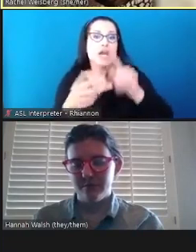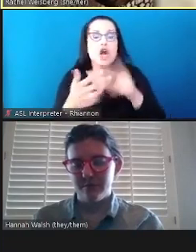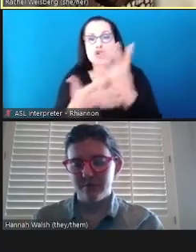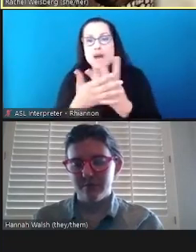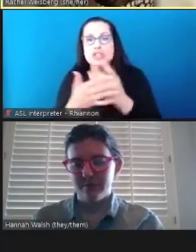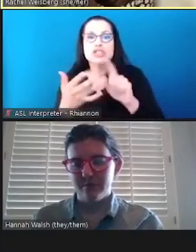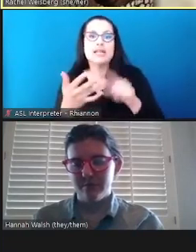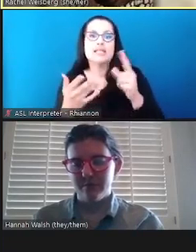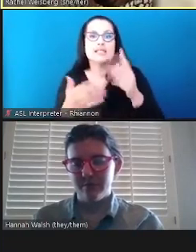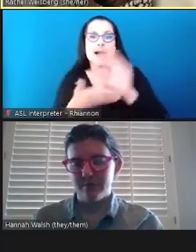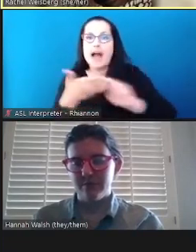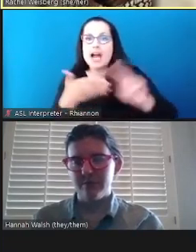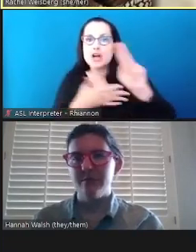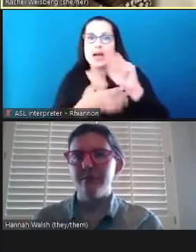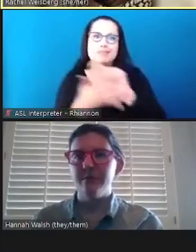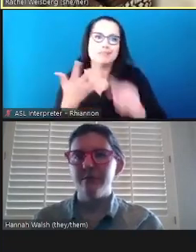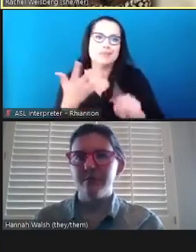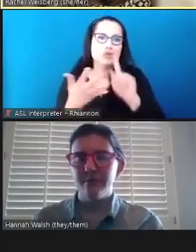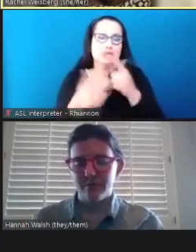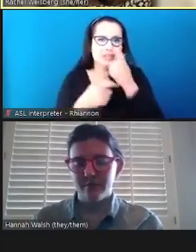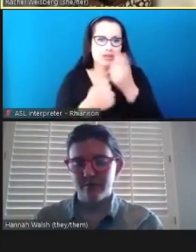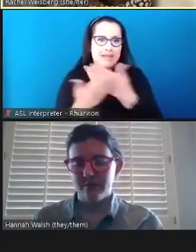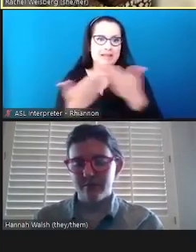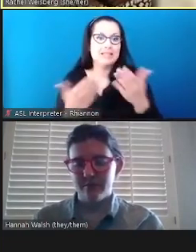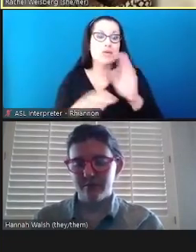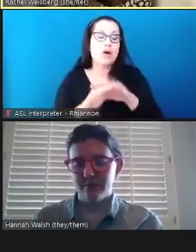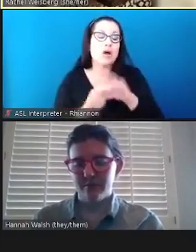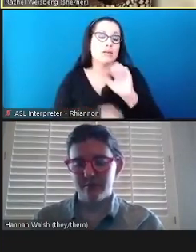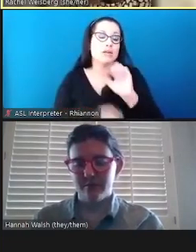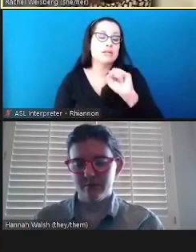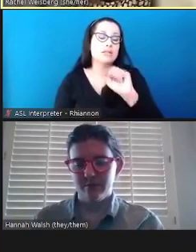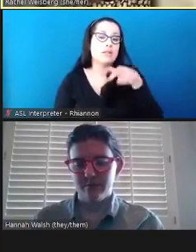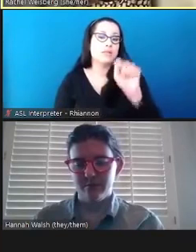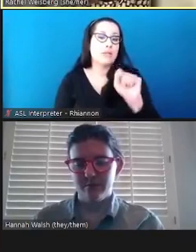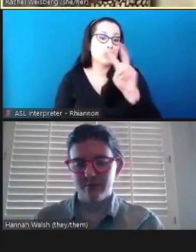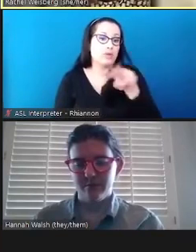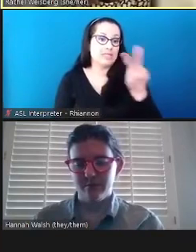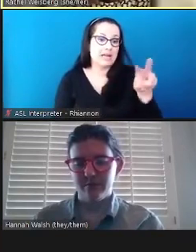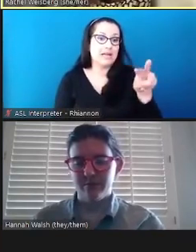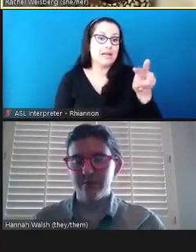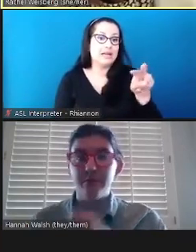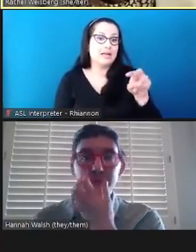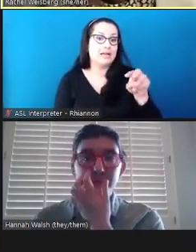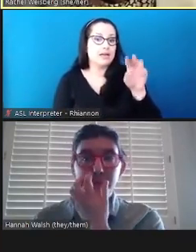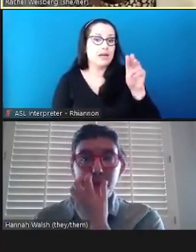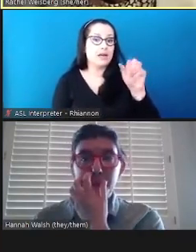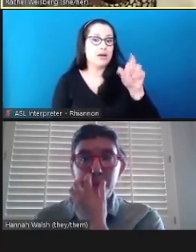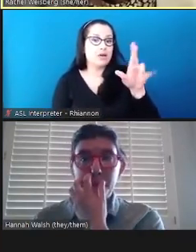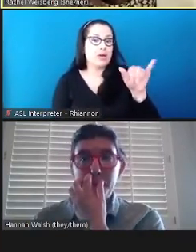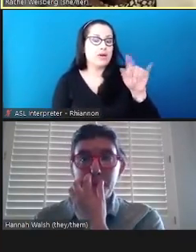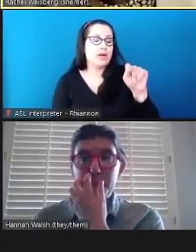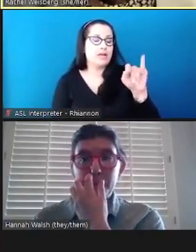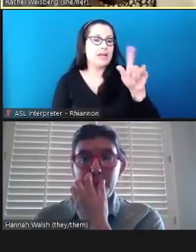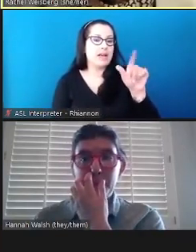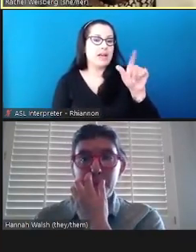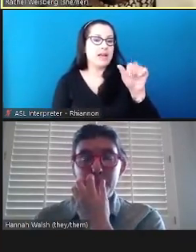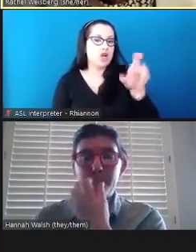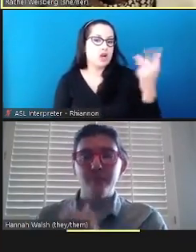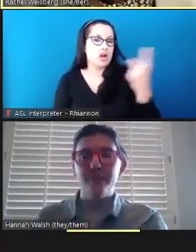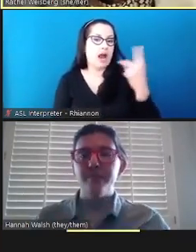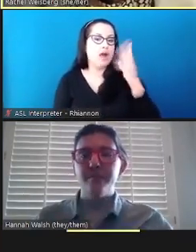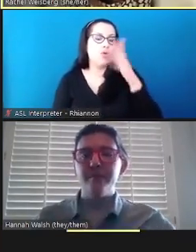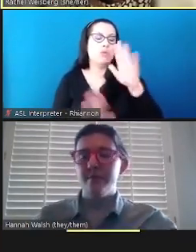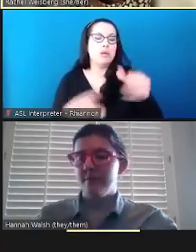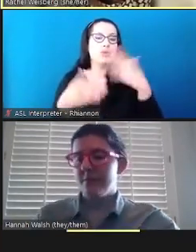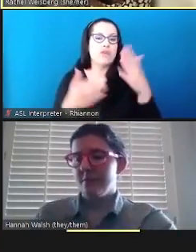of really interesting things. On September 22nd, Barry Taylor and I will be doing a legal webinar for the